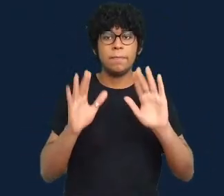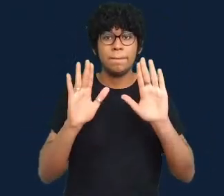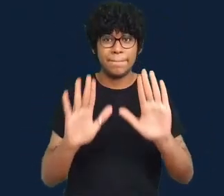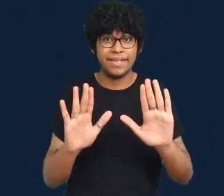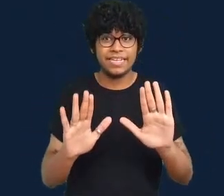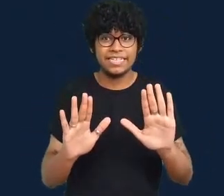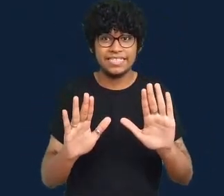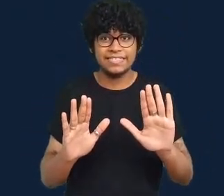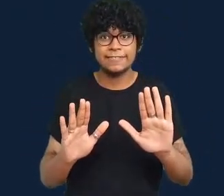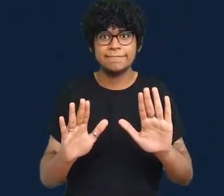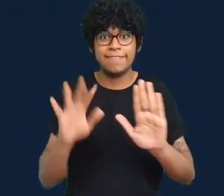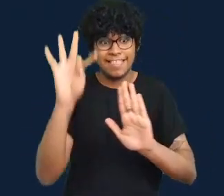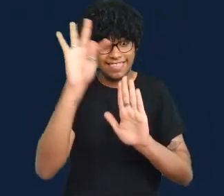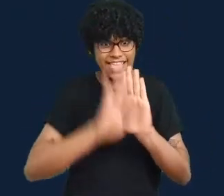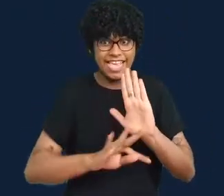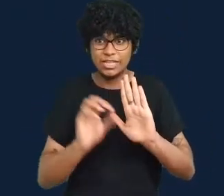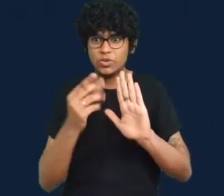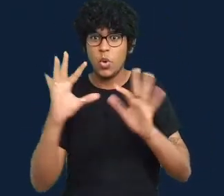for reading it,